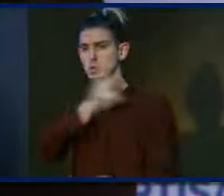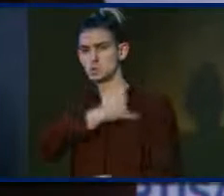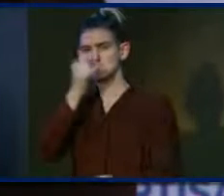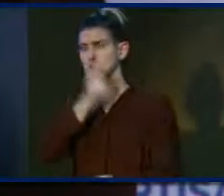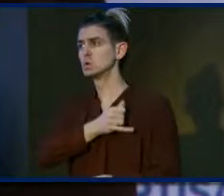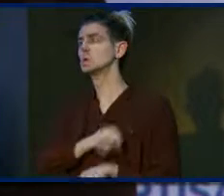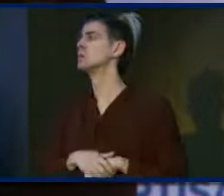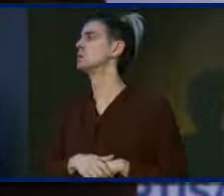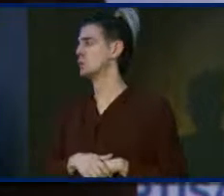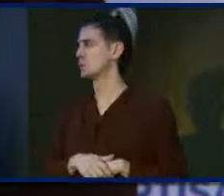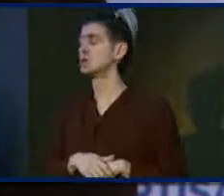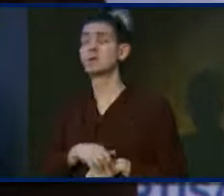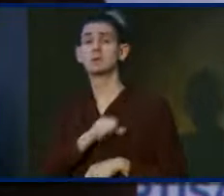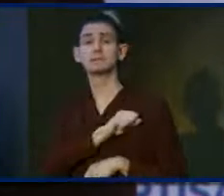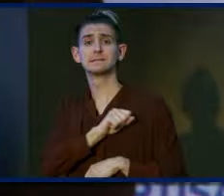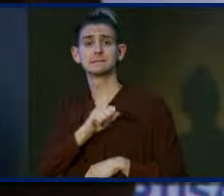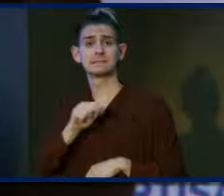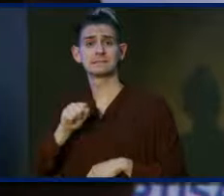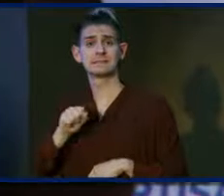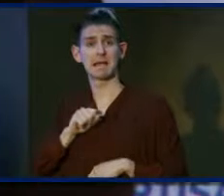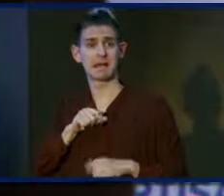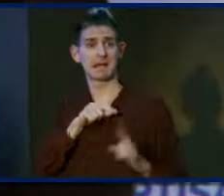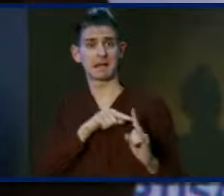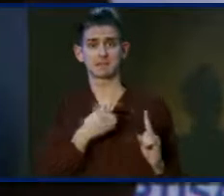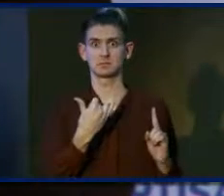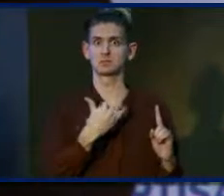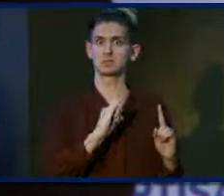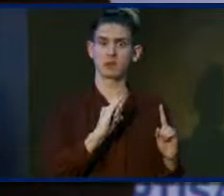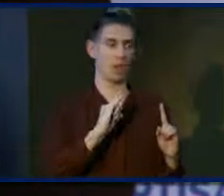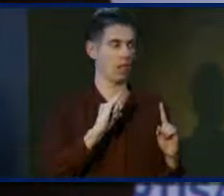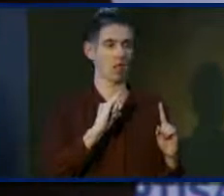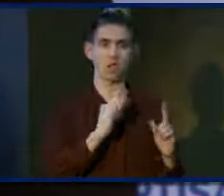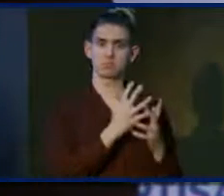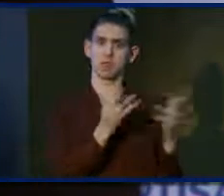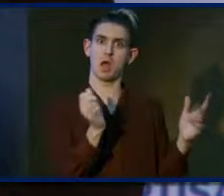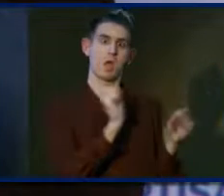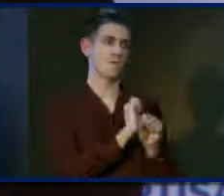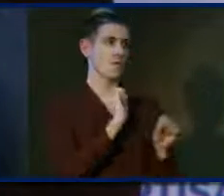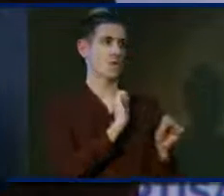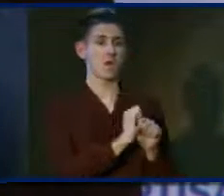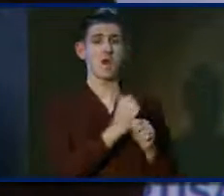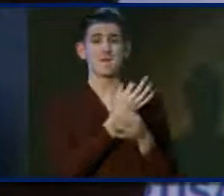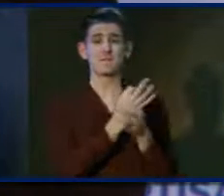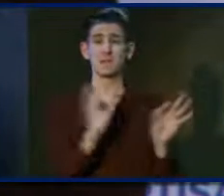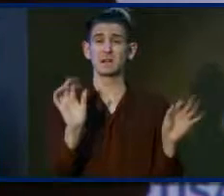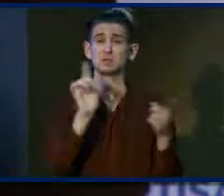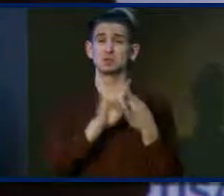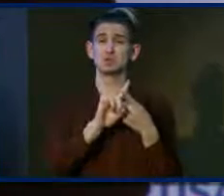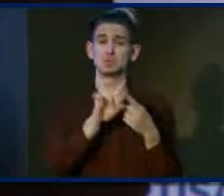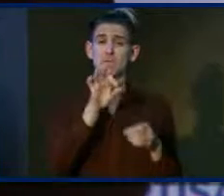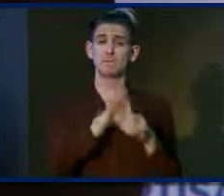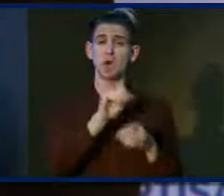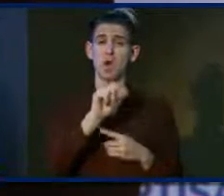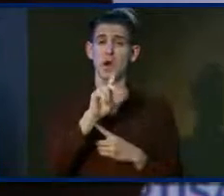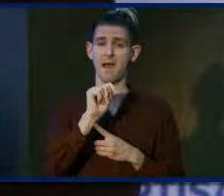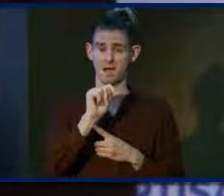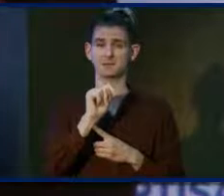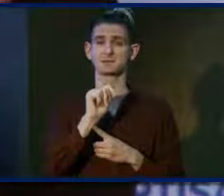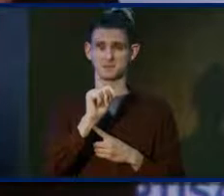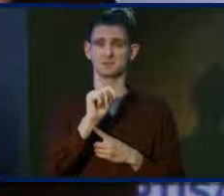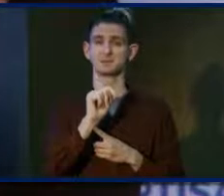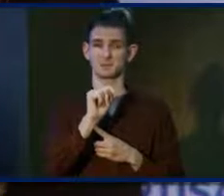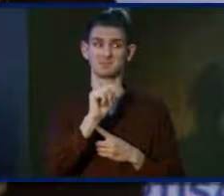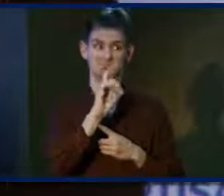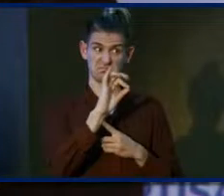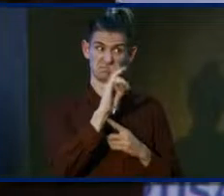And while the Senate has a big step, they've done the Freedom to Vote Act. You just heard Senator Klobuchar. They had